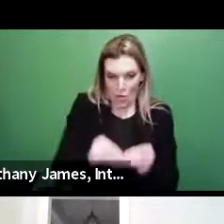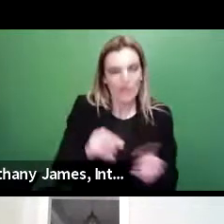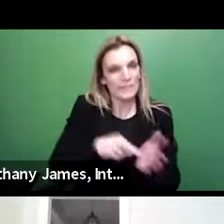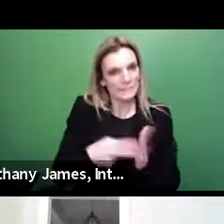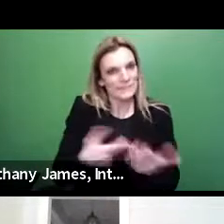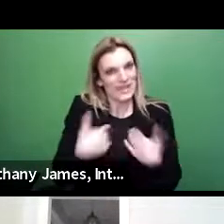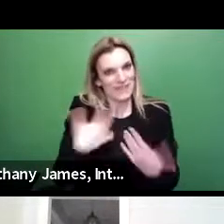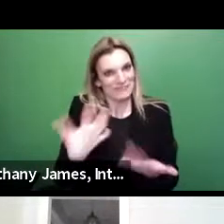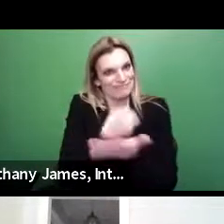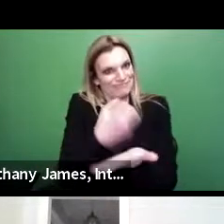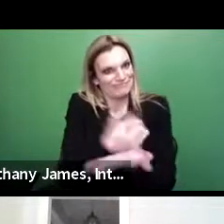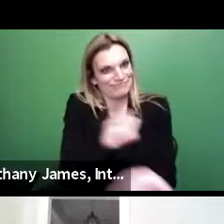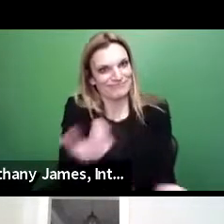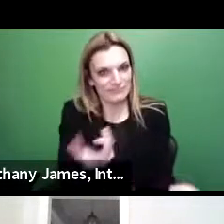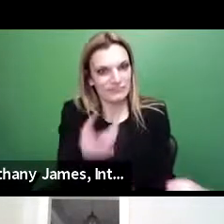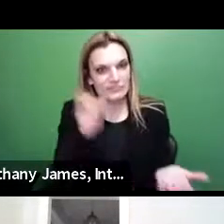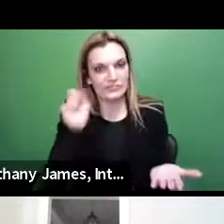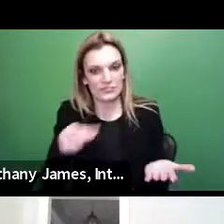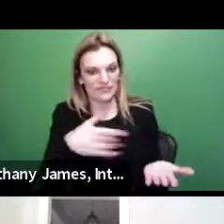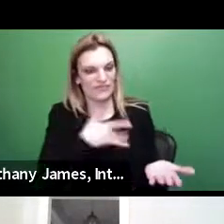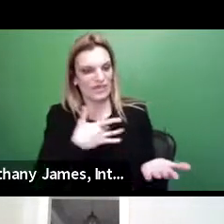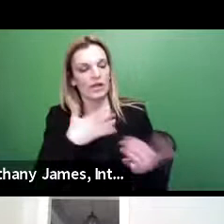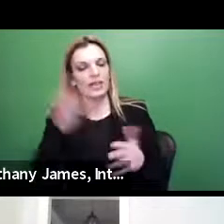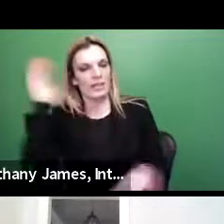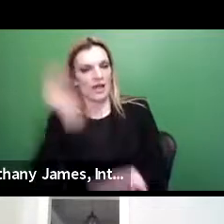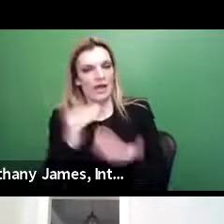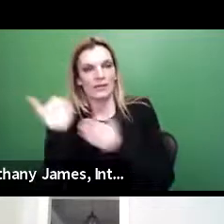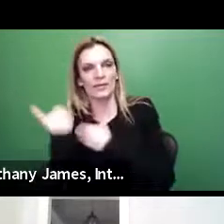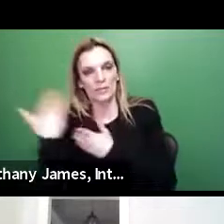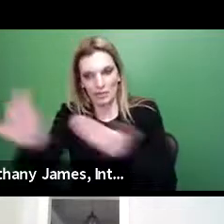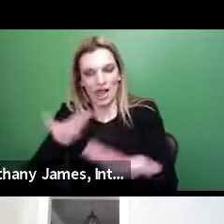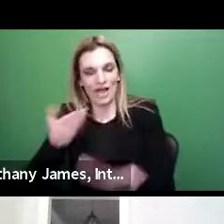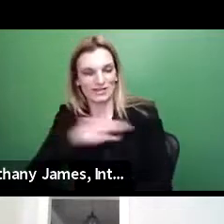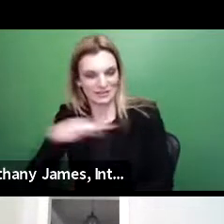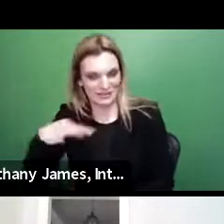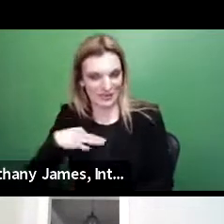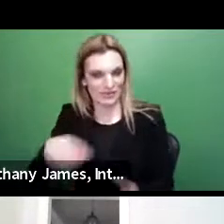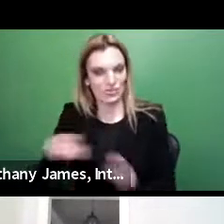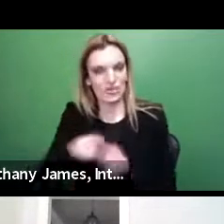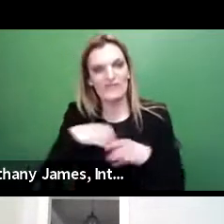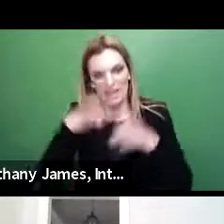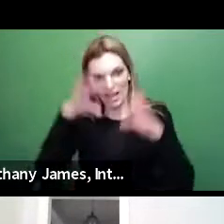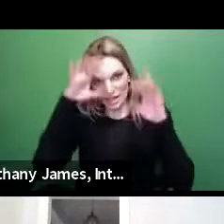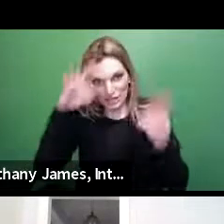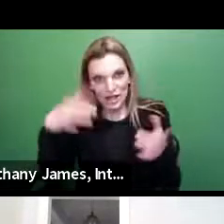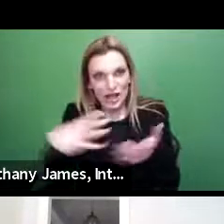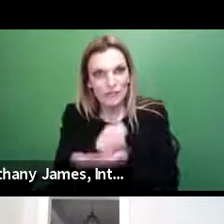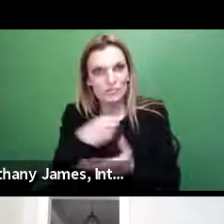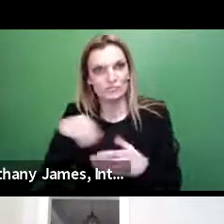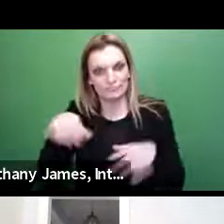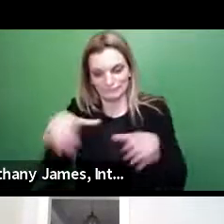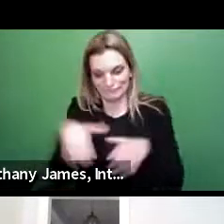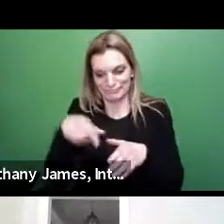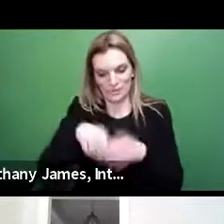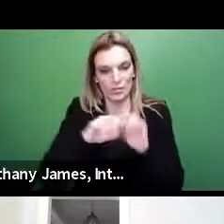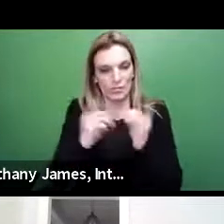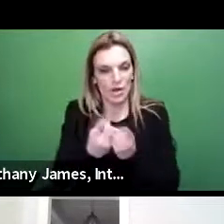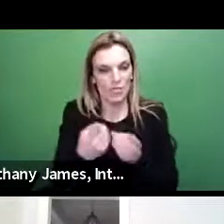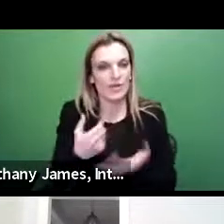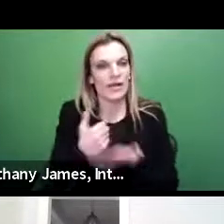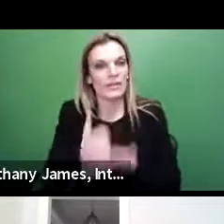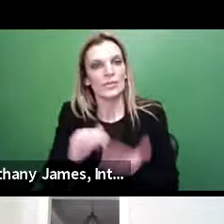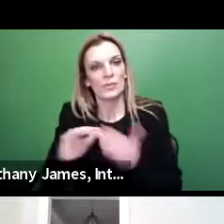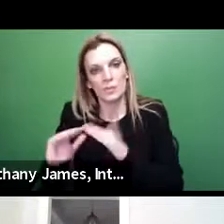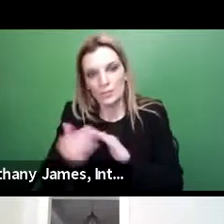seeking individuals for a voluntary student internship program within the department. We have posted several intern positions to help with community